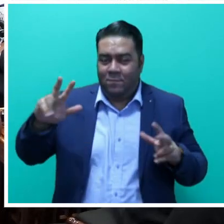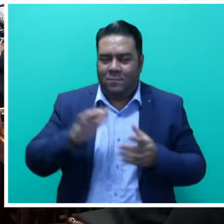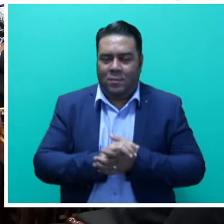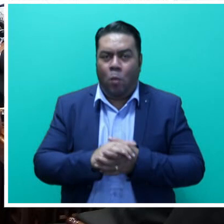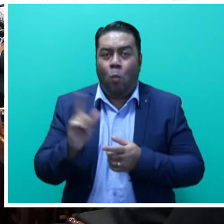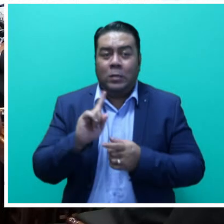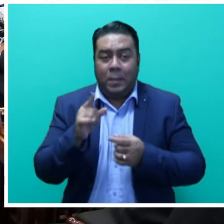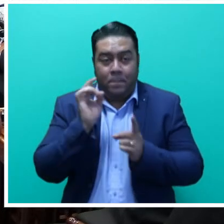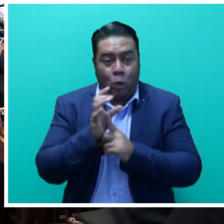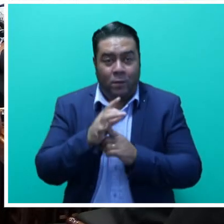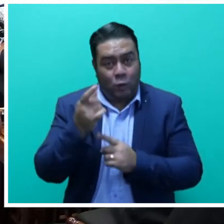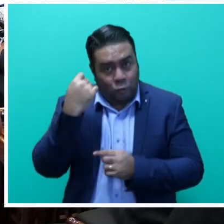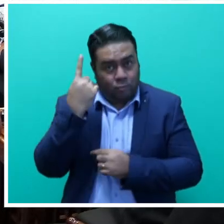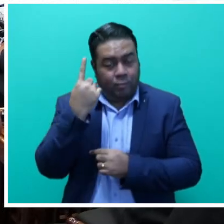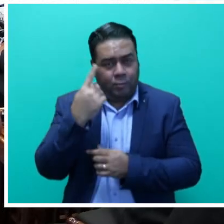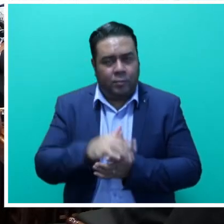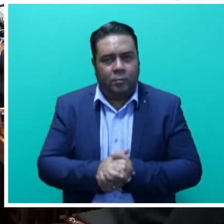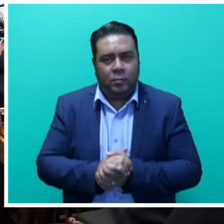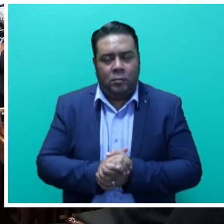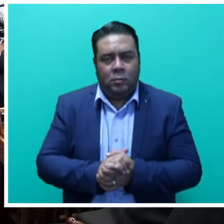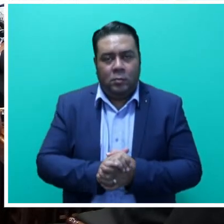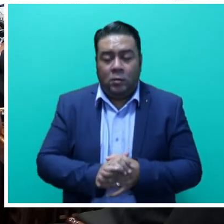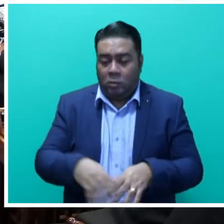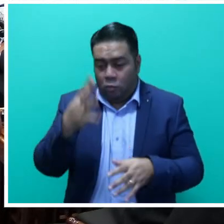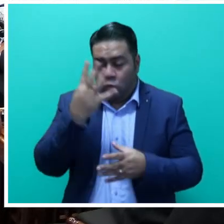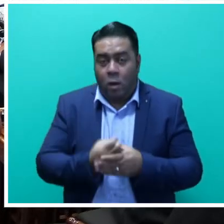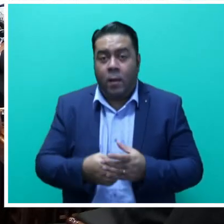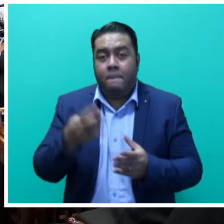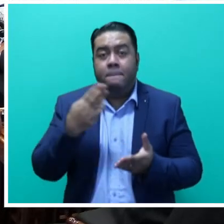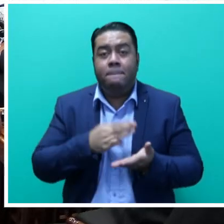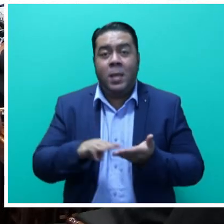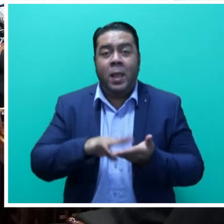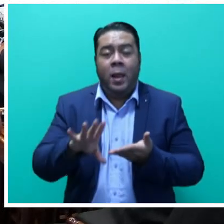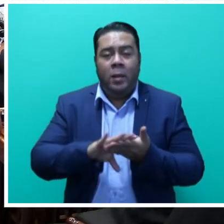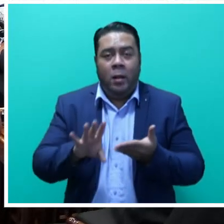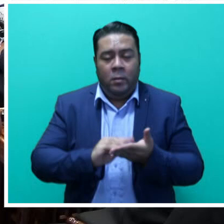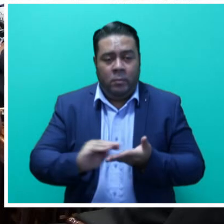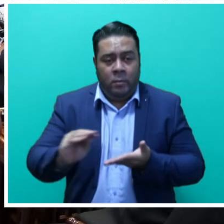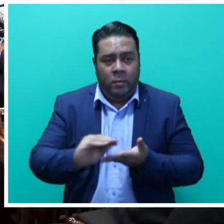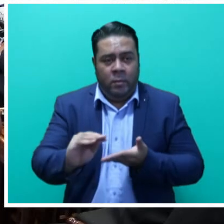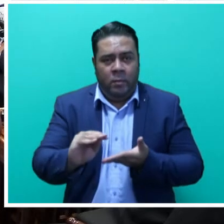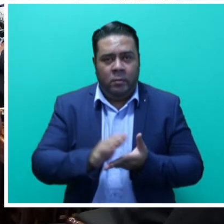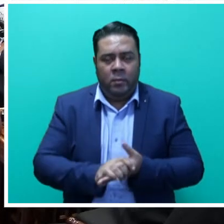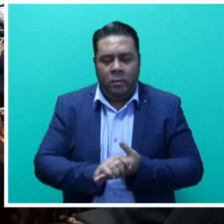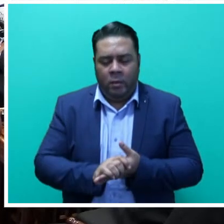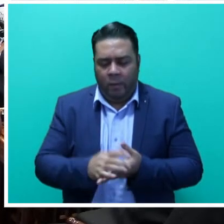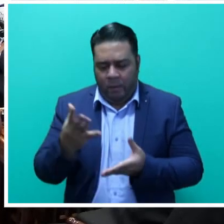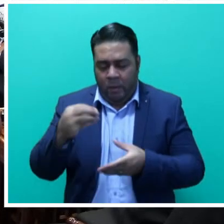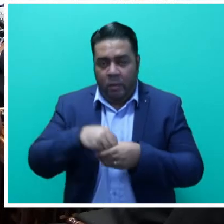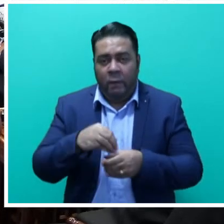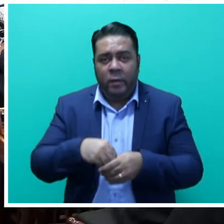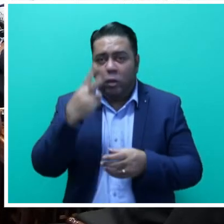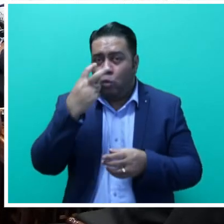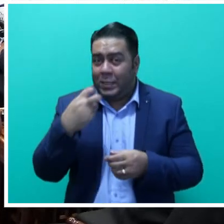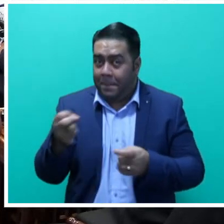to realize is that the $200 million US, while earmarked for a tourism program,